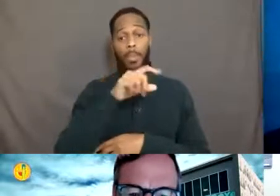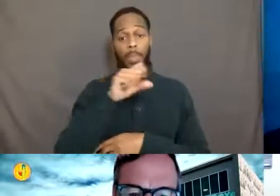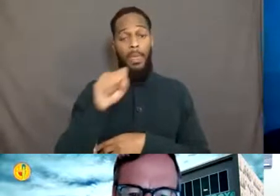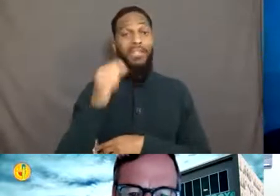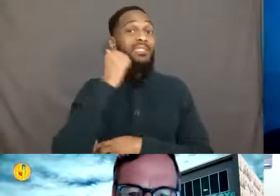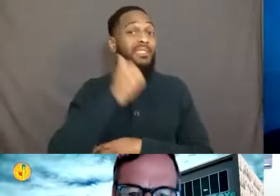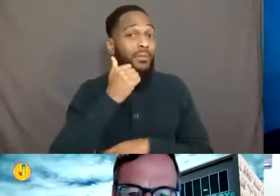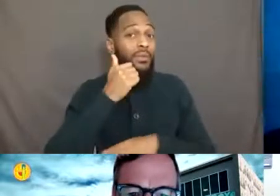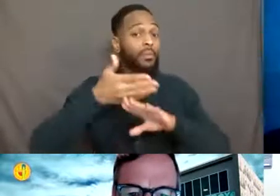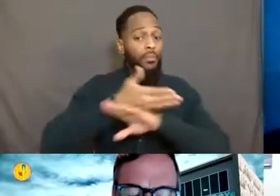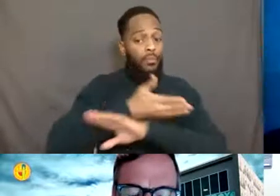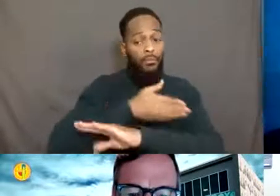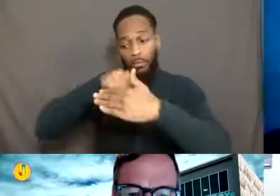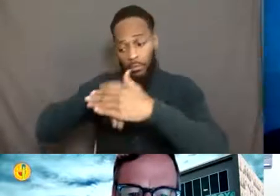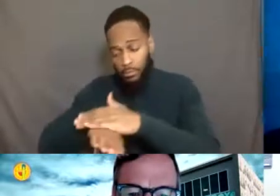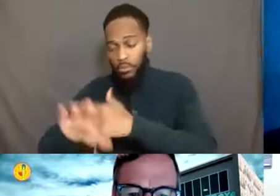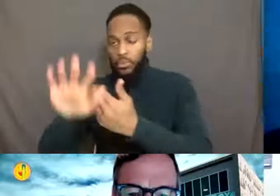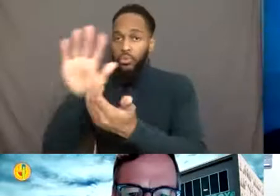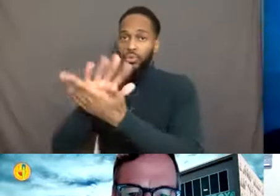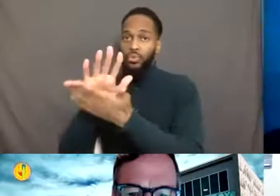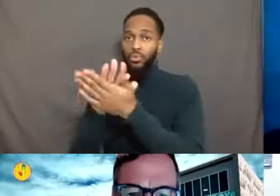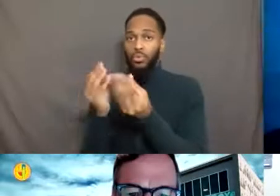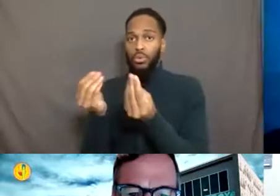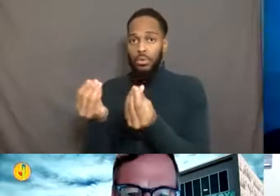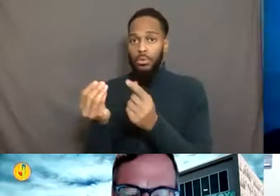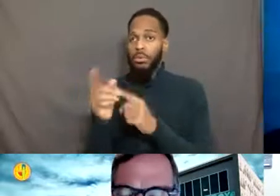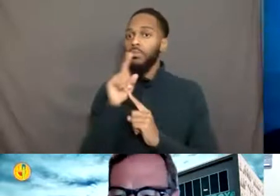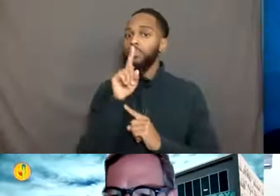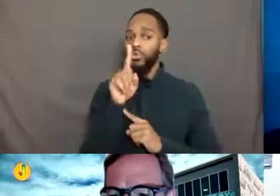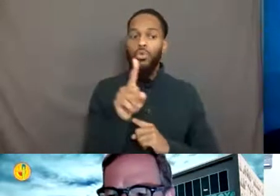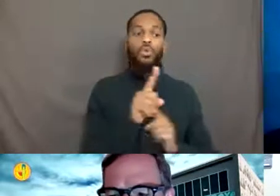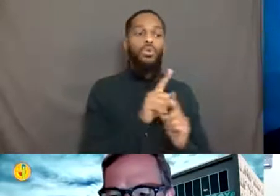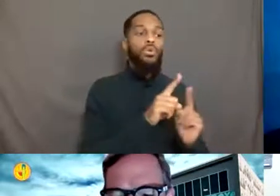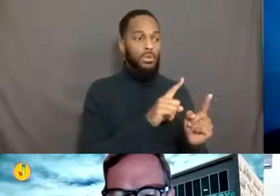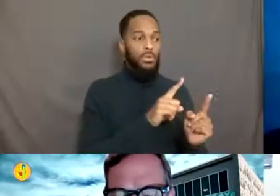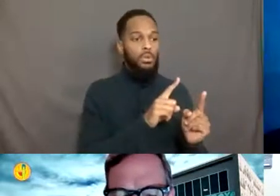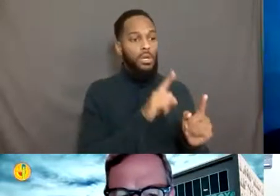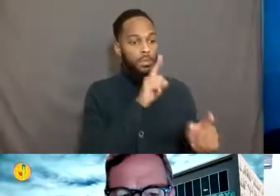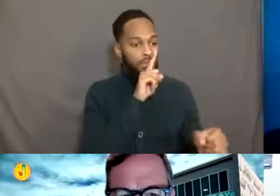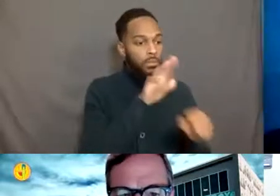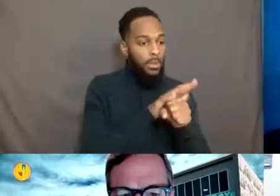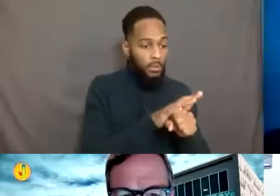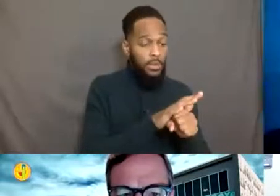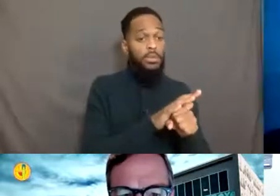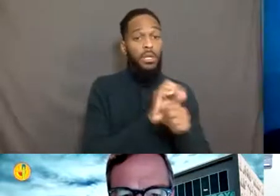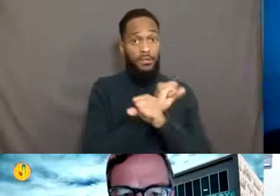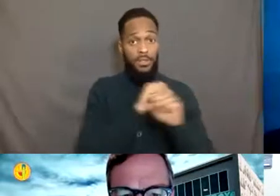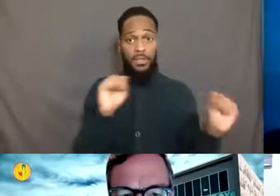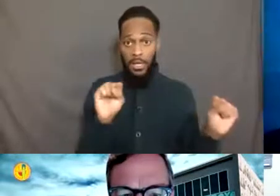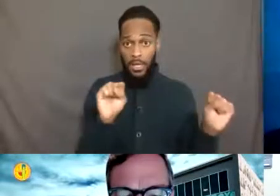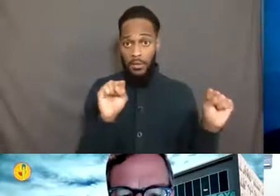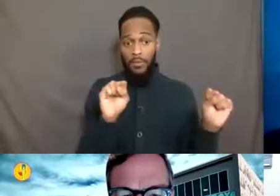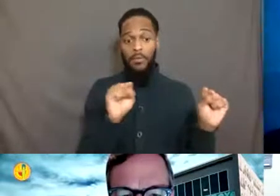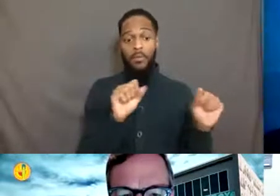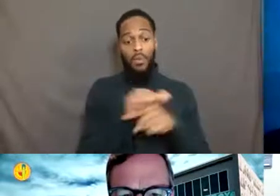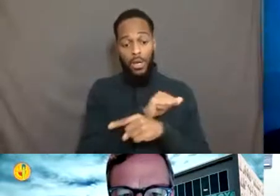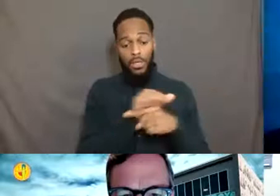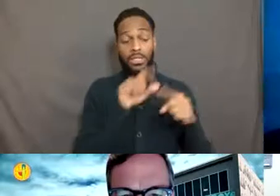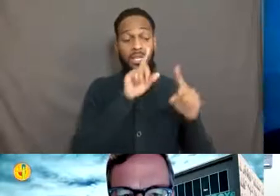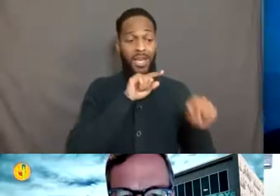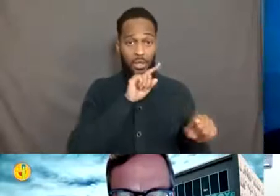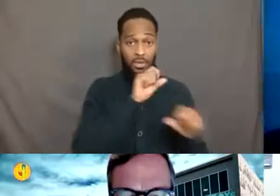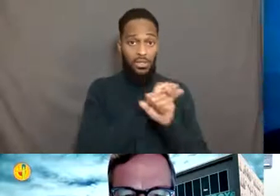on a campus to make sure they make a commitment to safe practices and to answer the safety check questions.